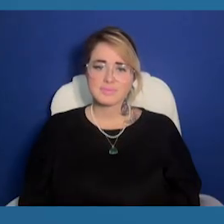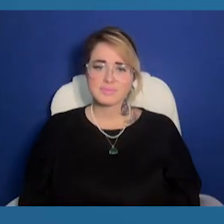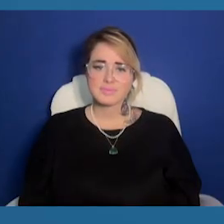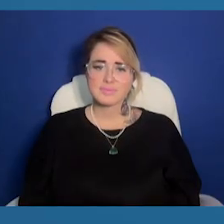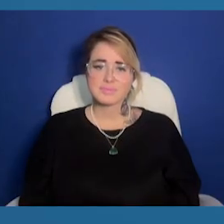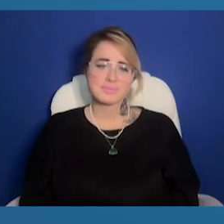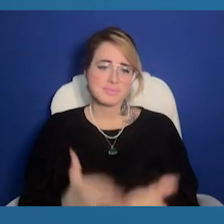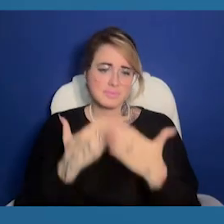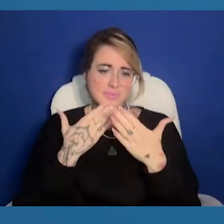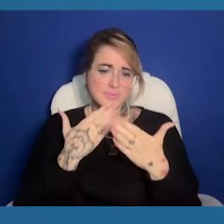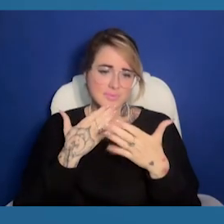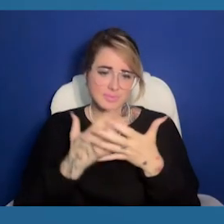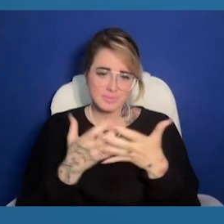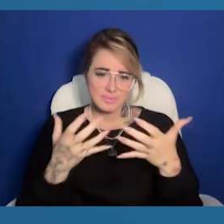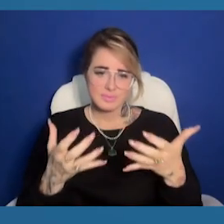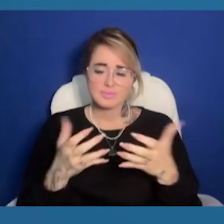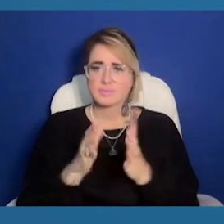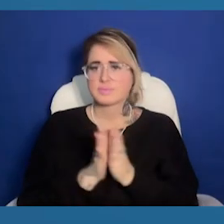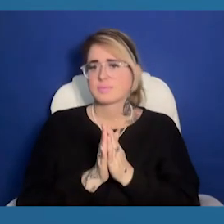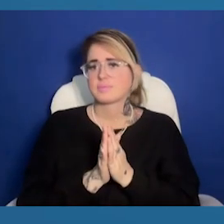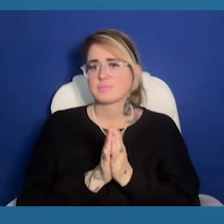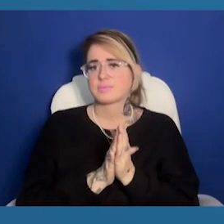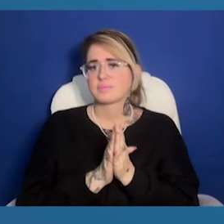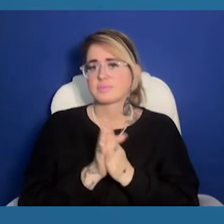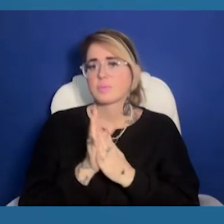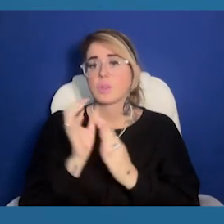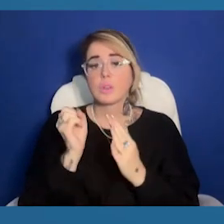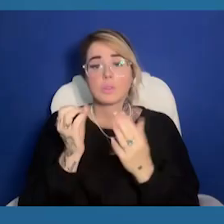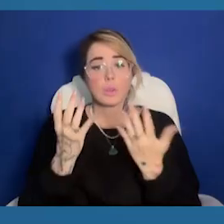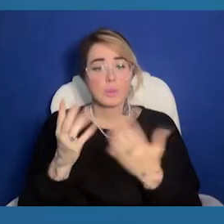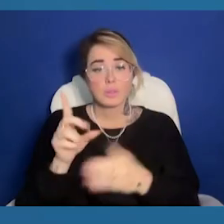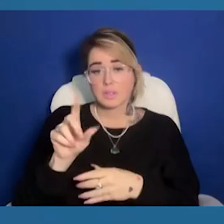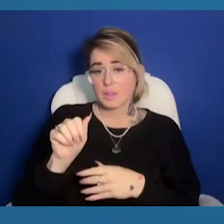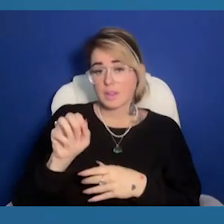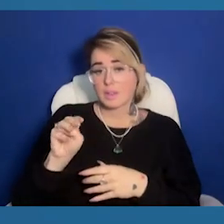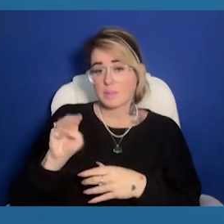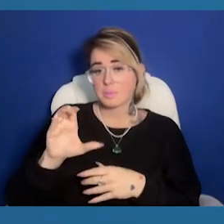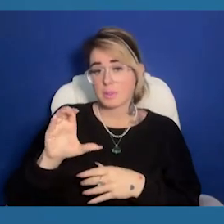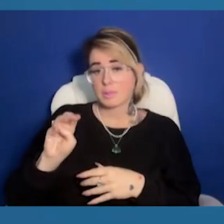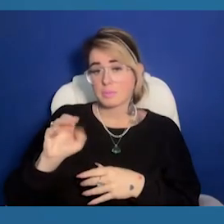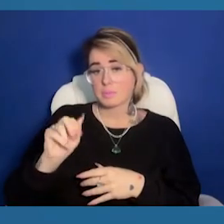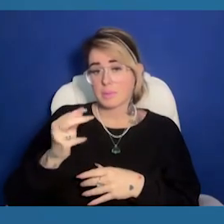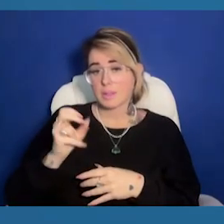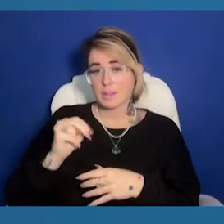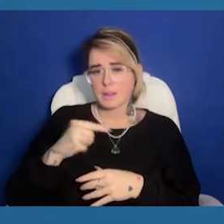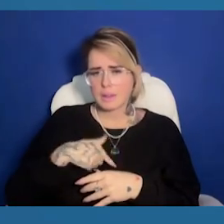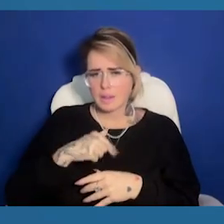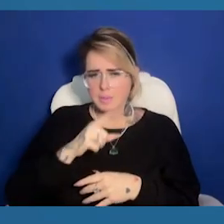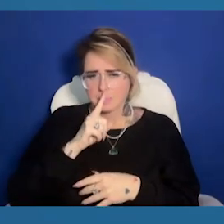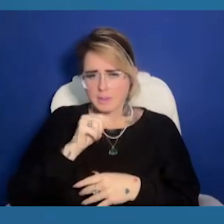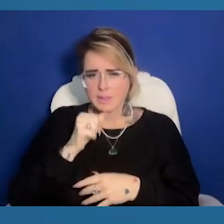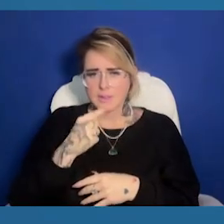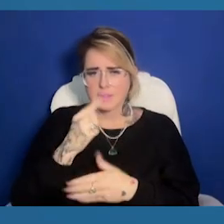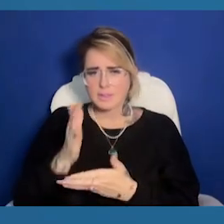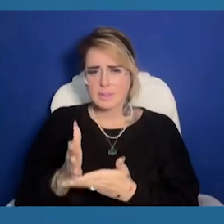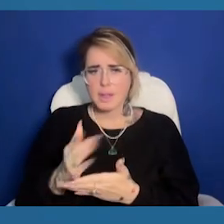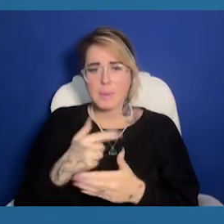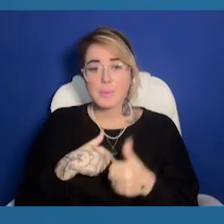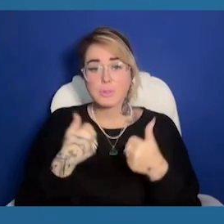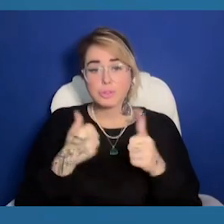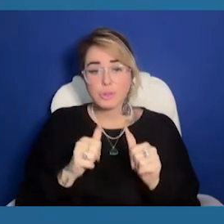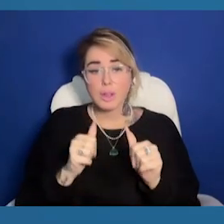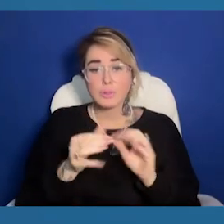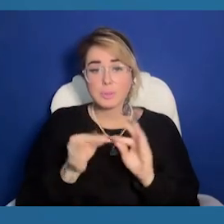Thank you very much. So, DA McMahon, I wasn't telling you to stop. I was trying to point out